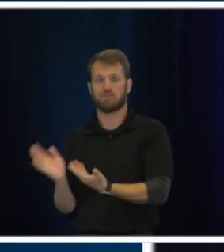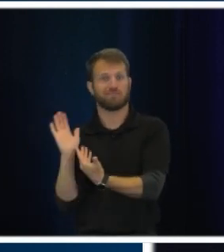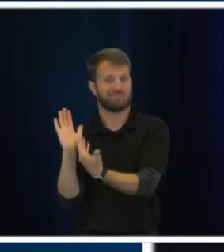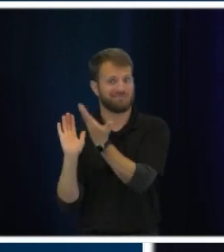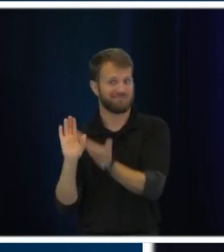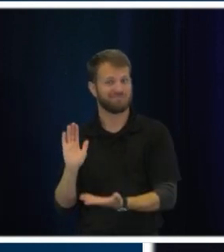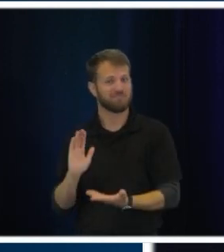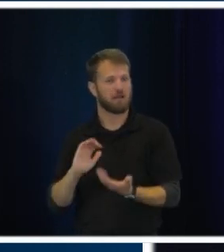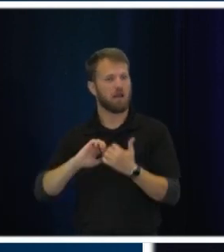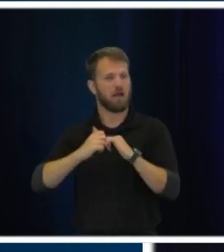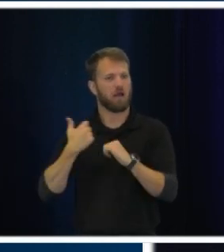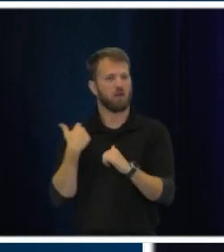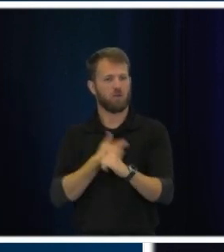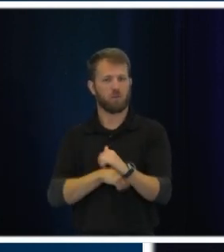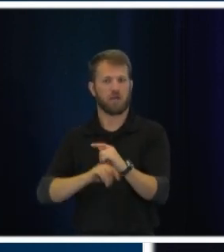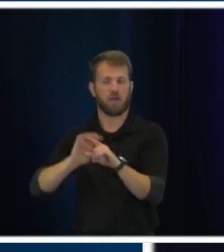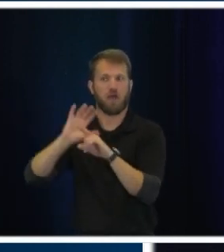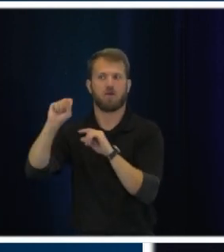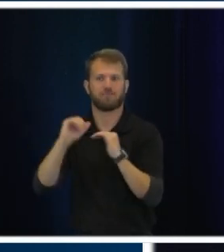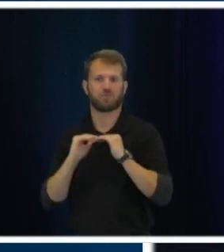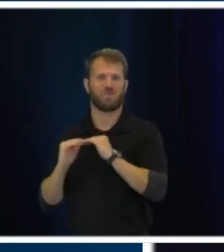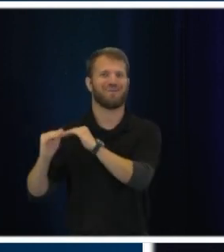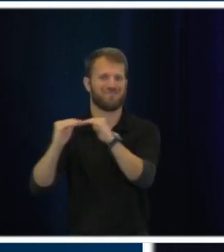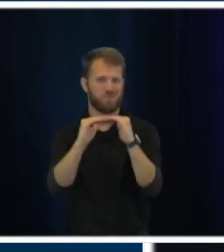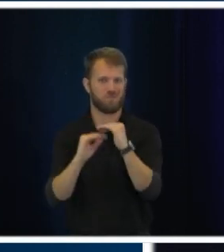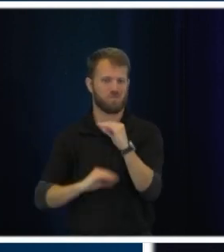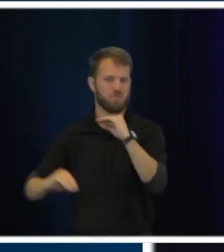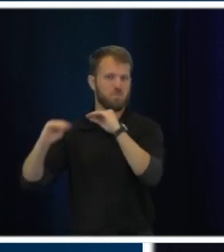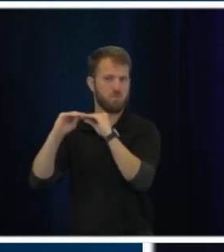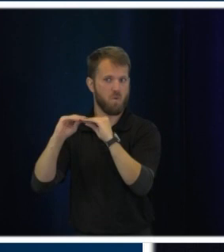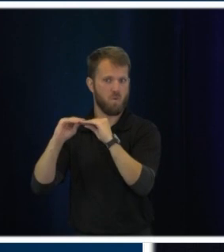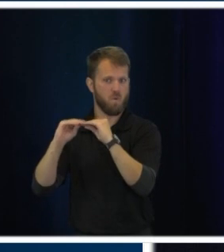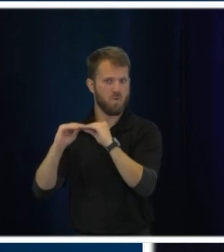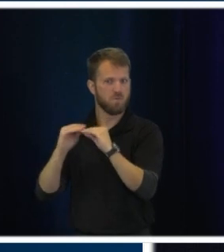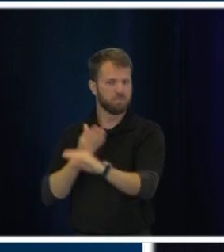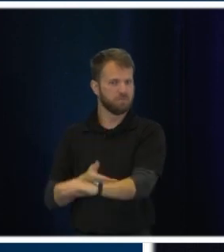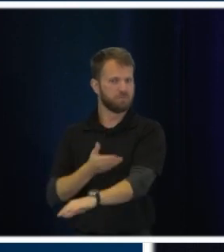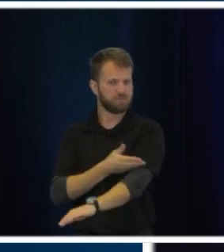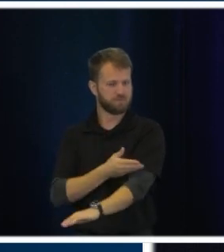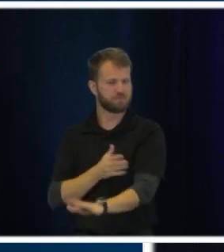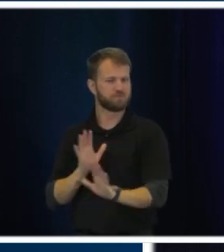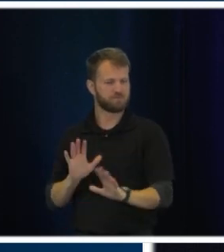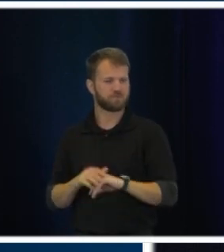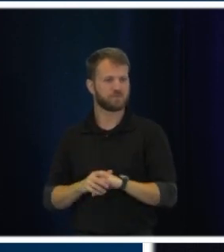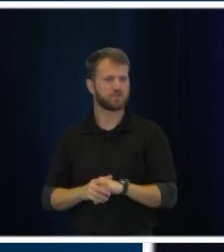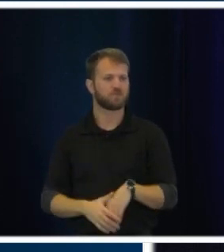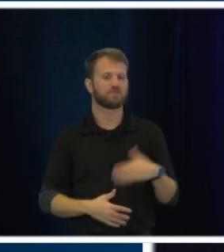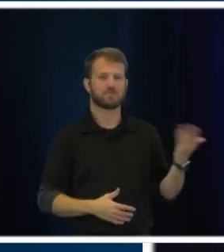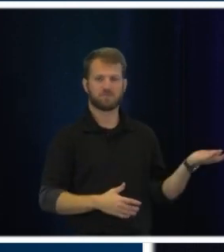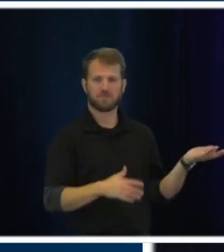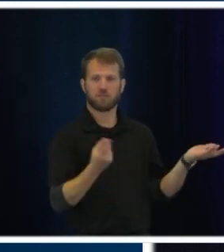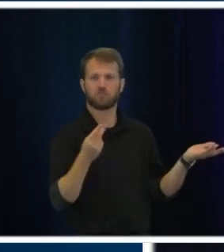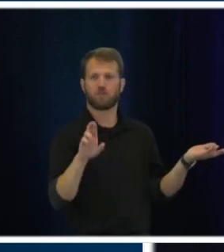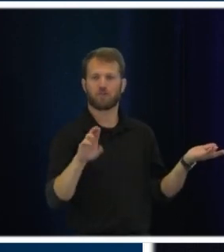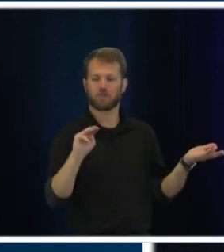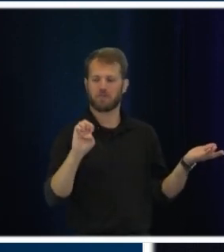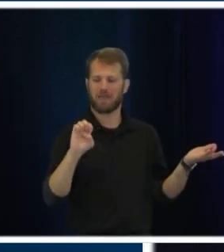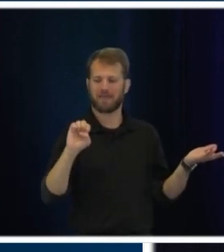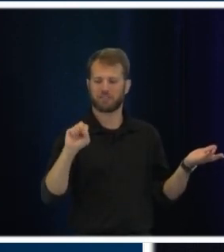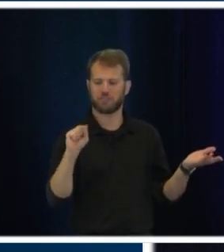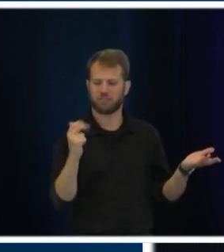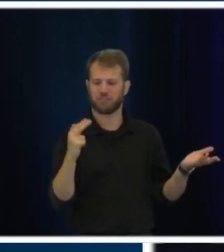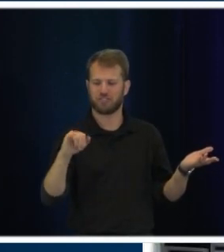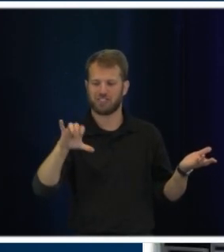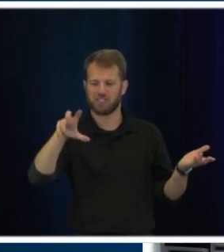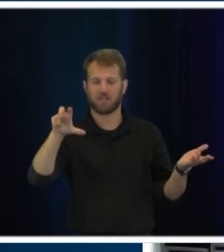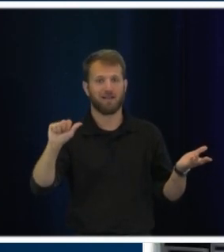equitably. It is now my pleasure to introduce our keynote speaker, Dr. Mysheika Roberts.